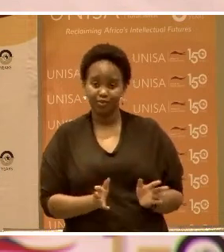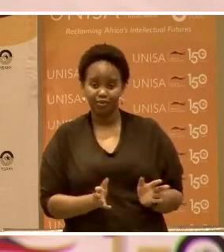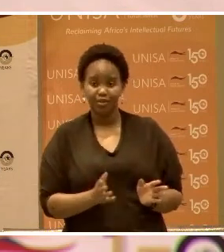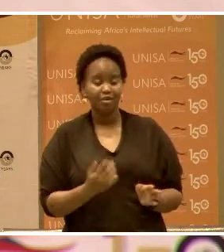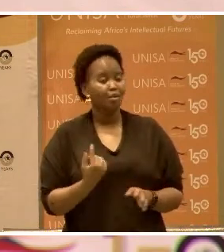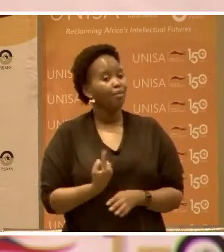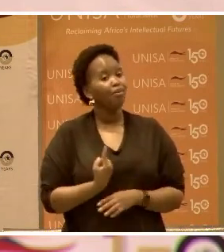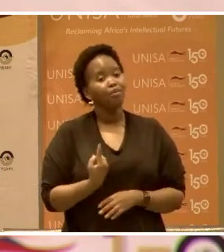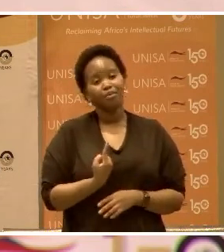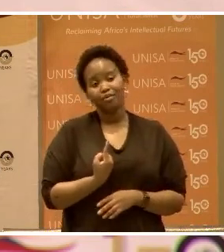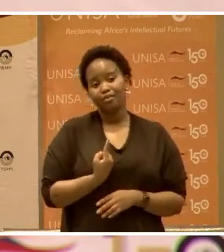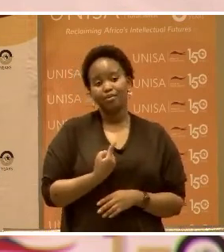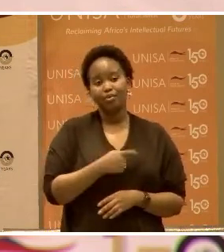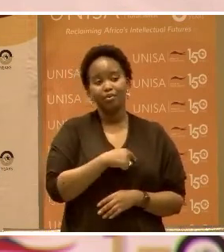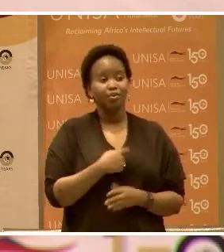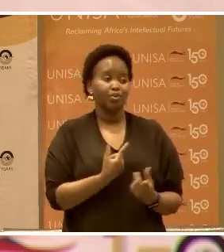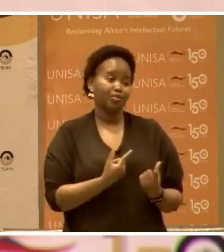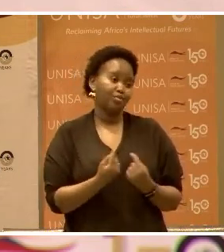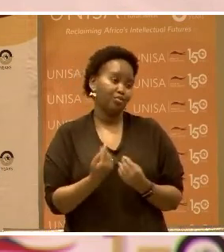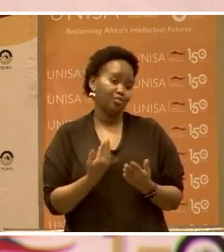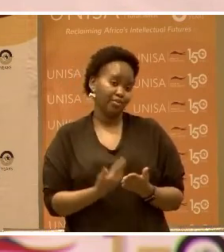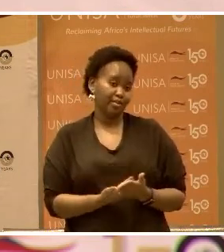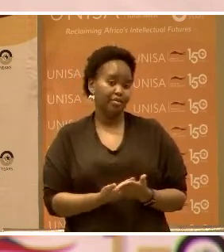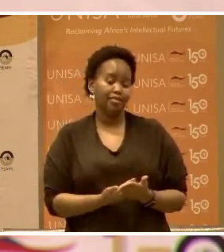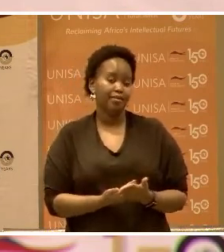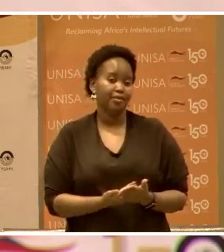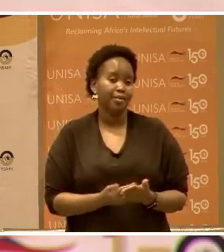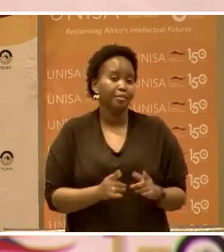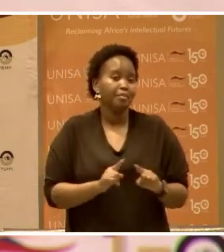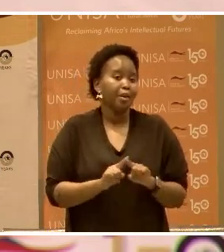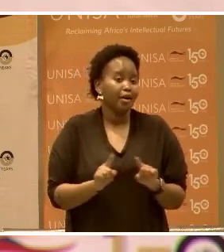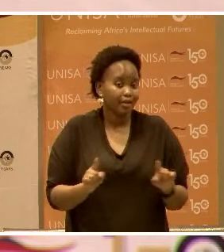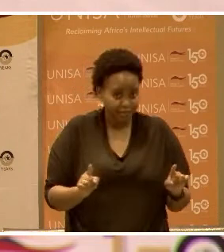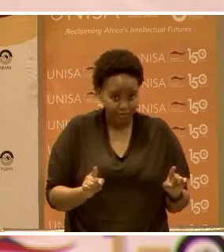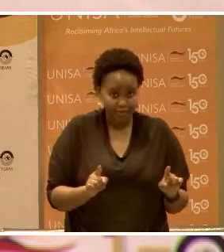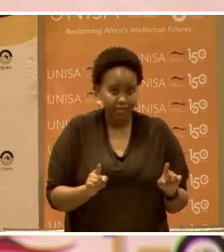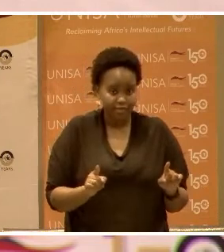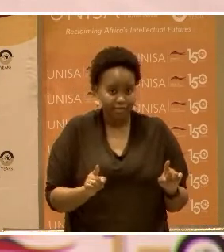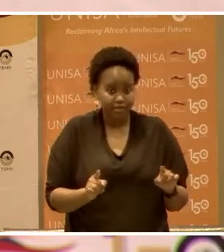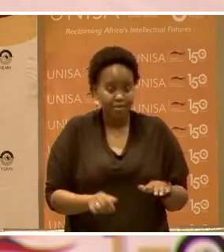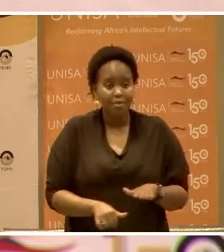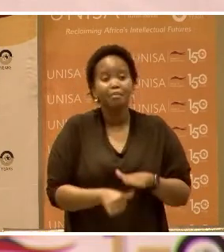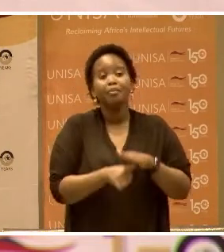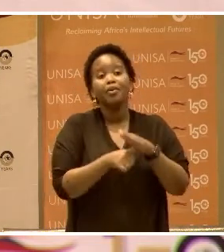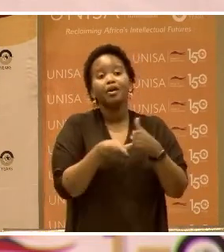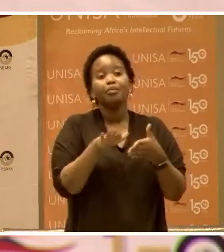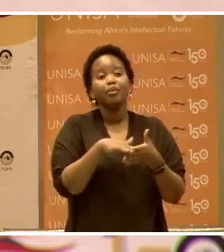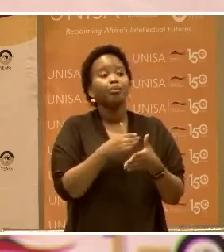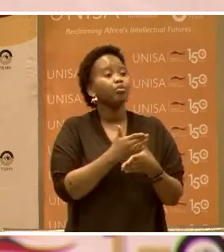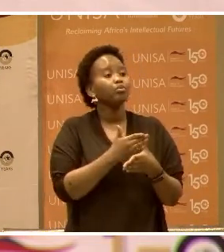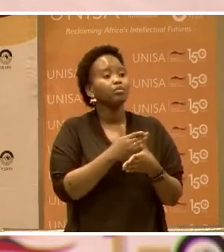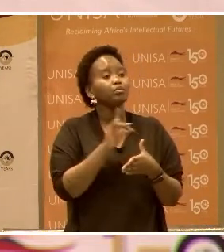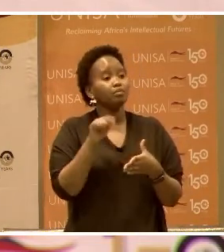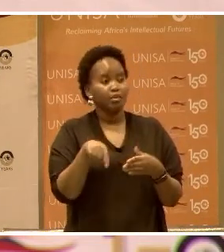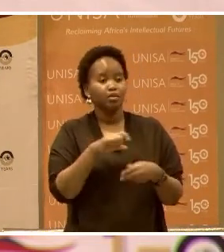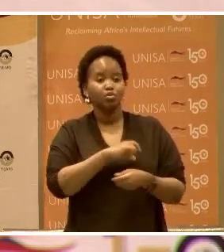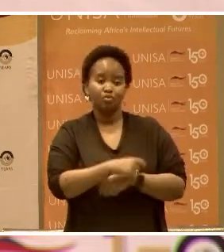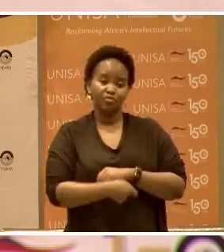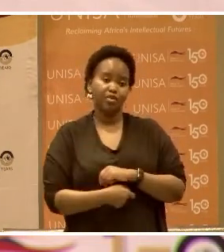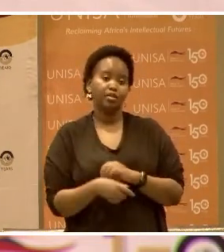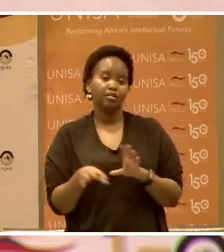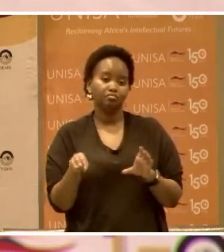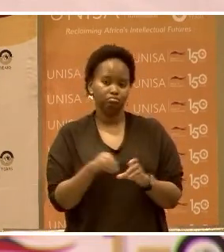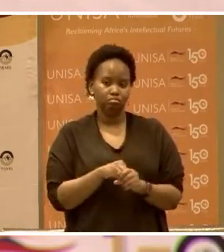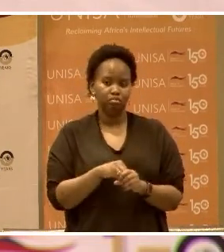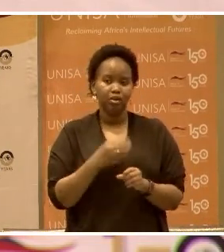do, just to meet you halfway. But the main purpose we are here is to attend the conference. Let us